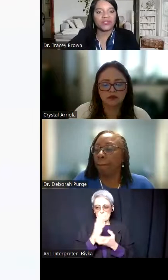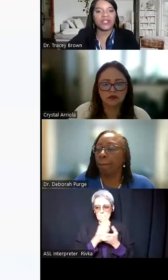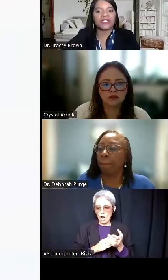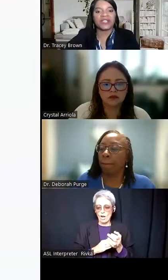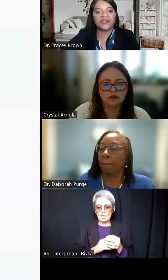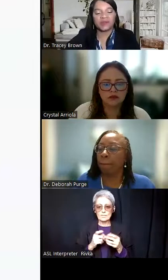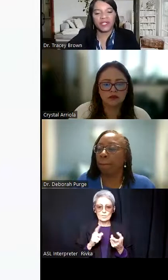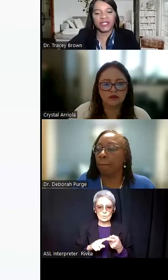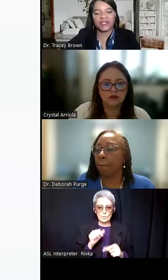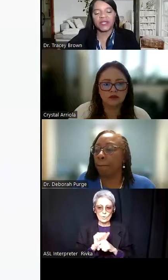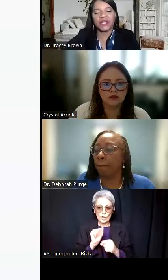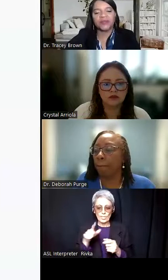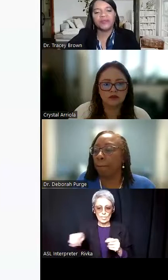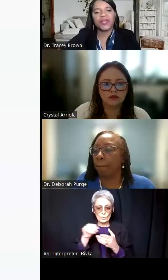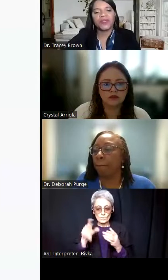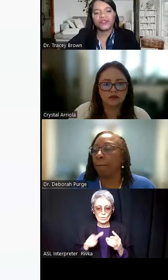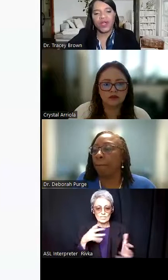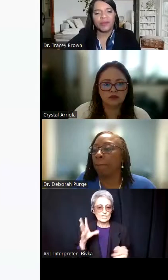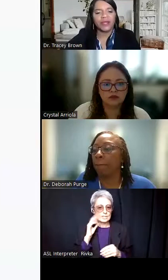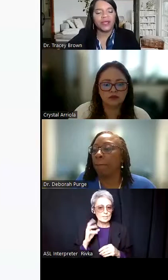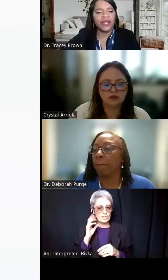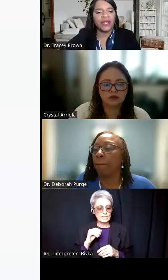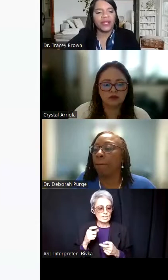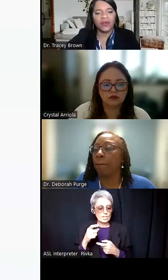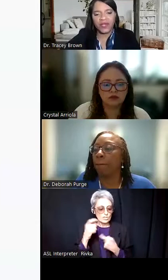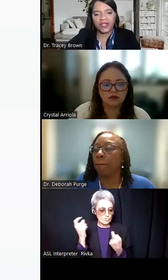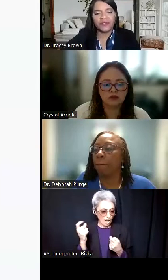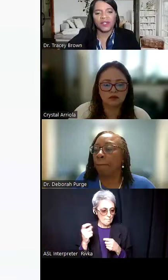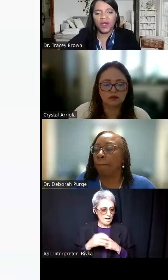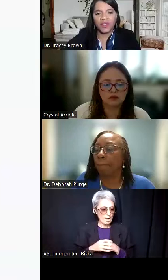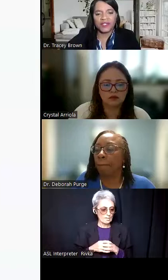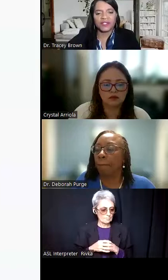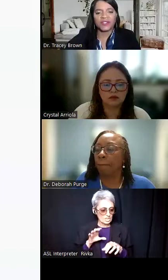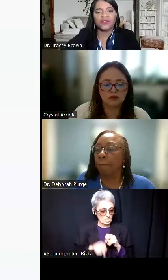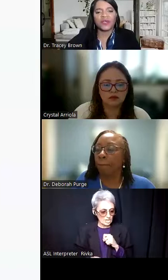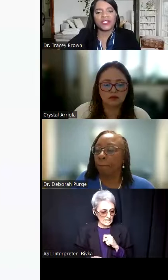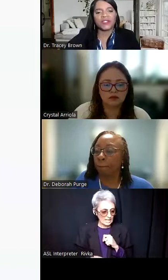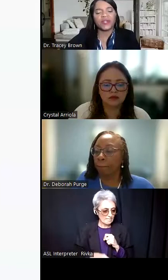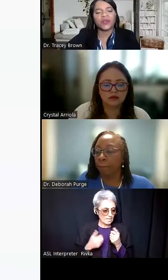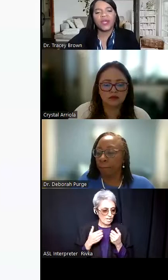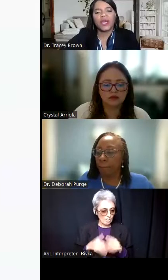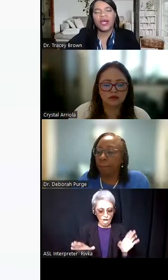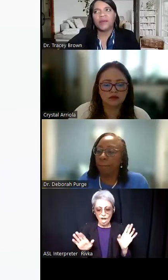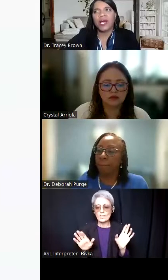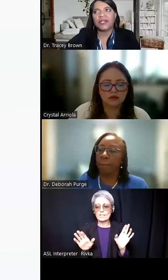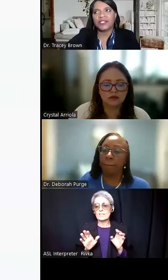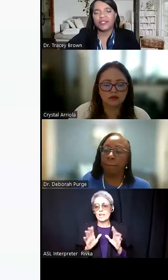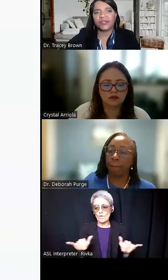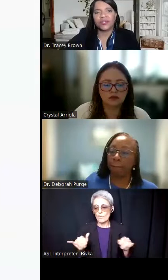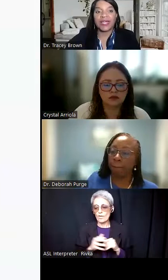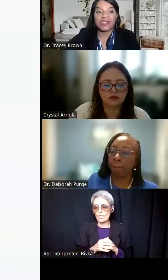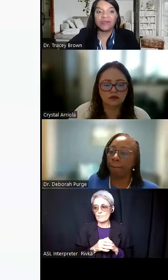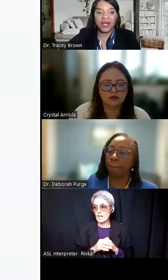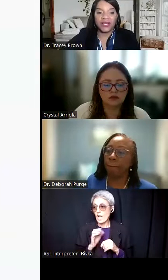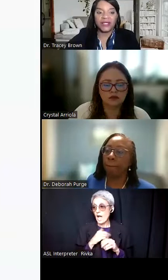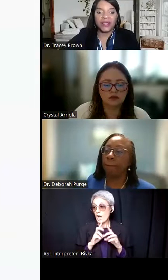working with students that have experienced trauma and grief and loss and so forth. And so our district,